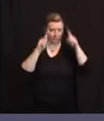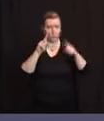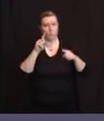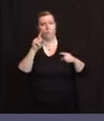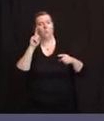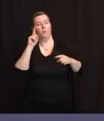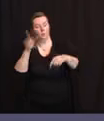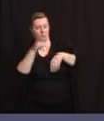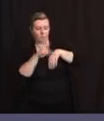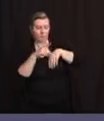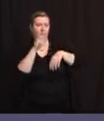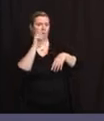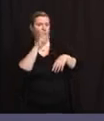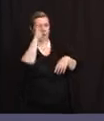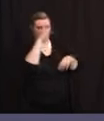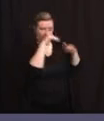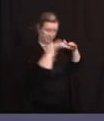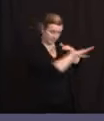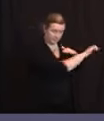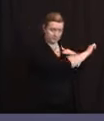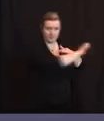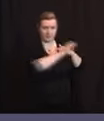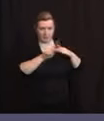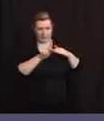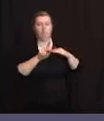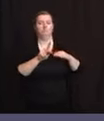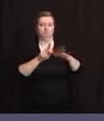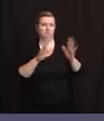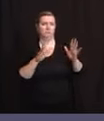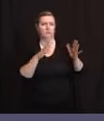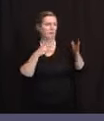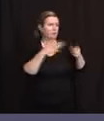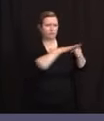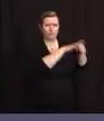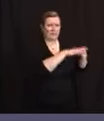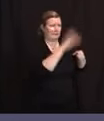the already stressed long-term care facilities.